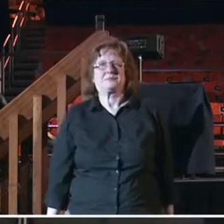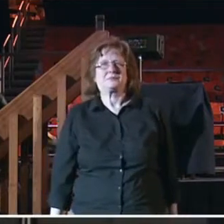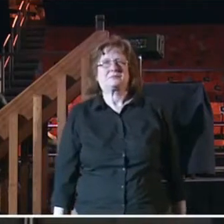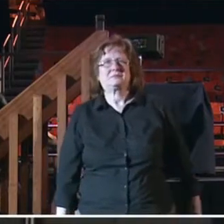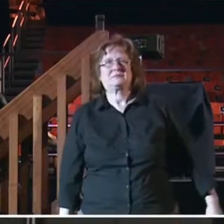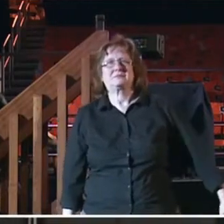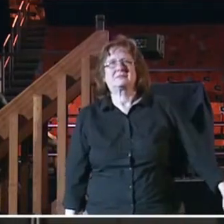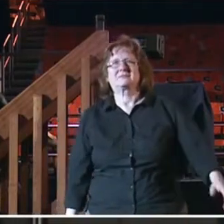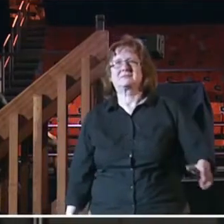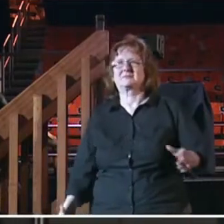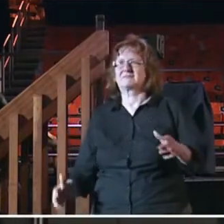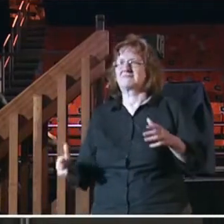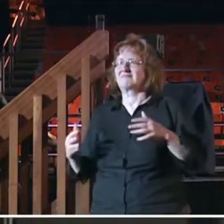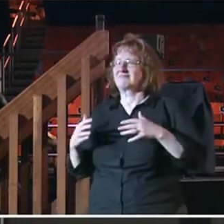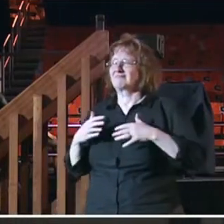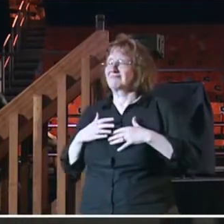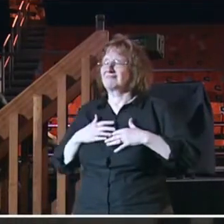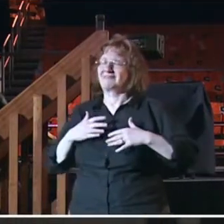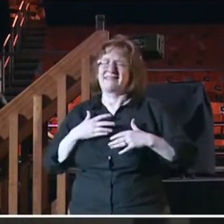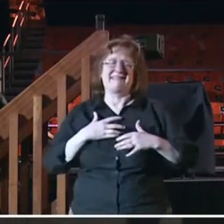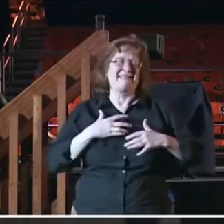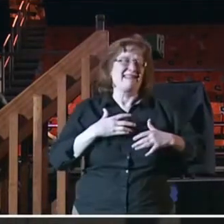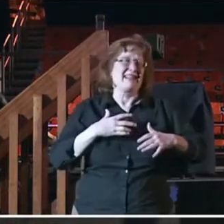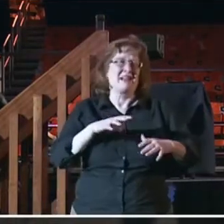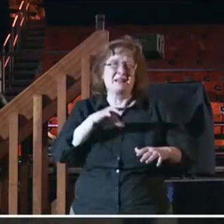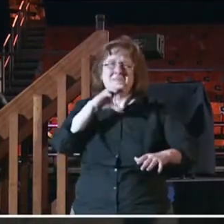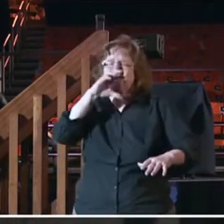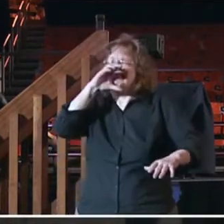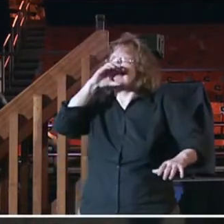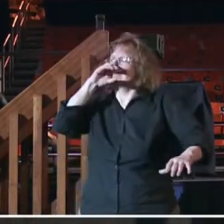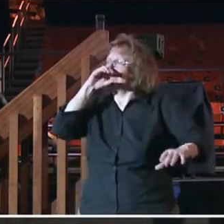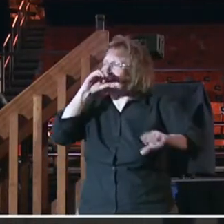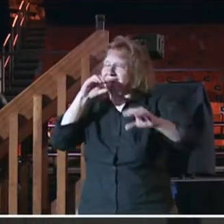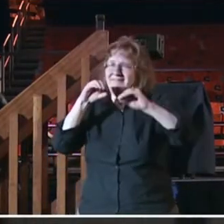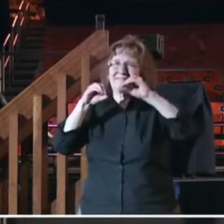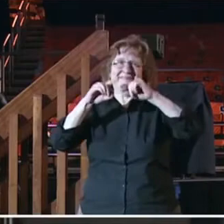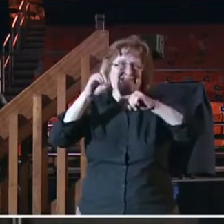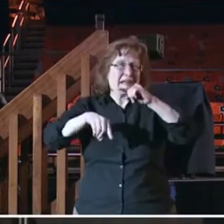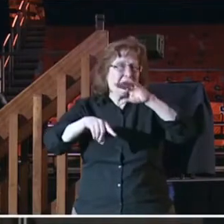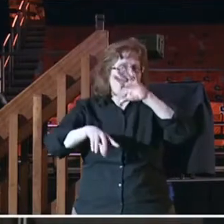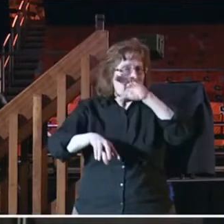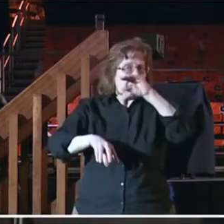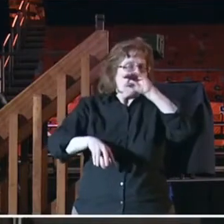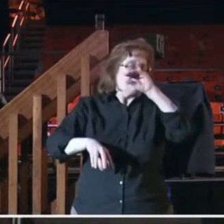with no room, no air?